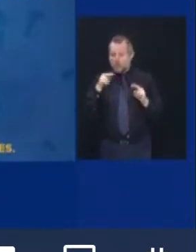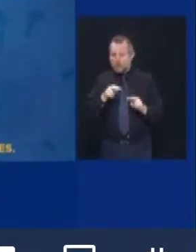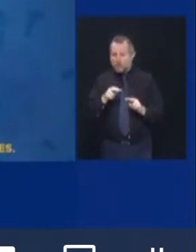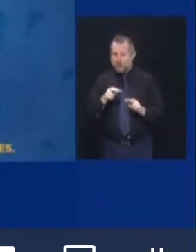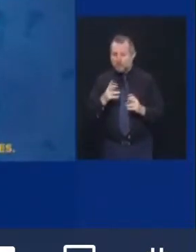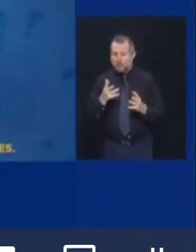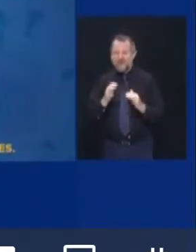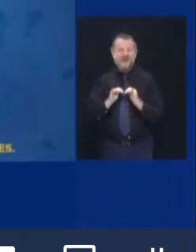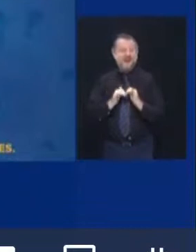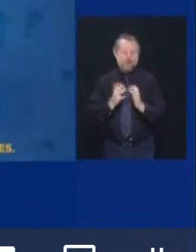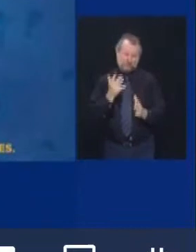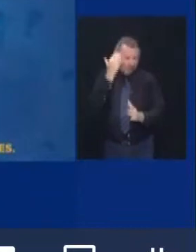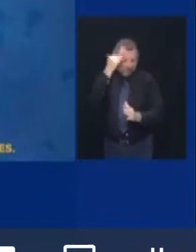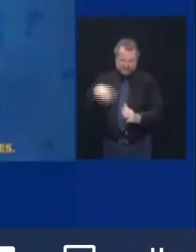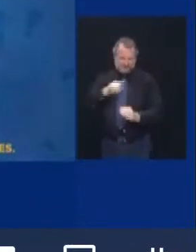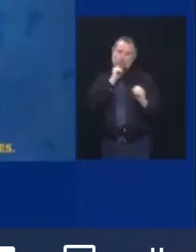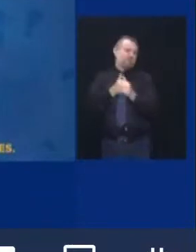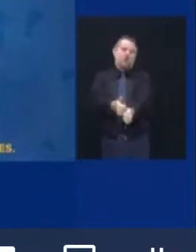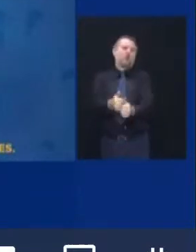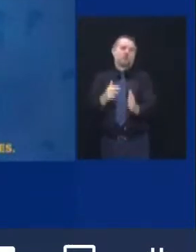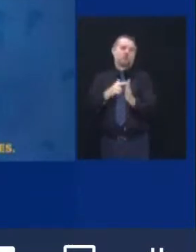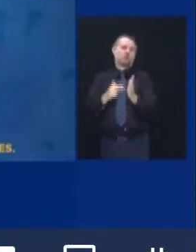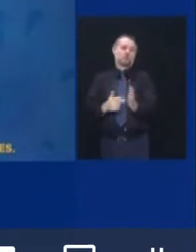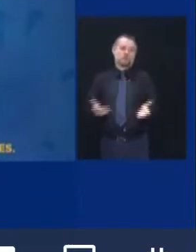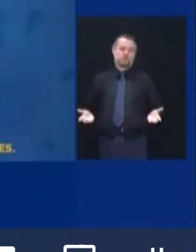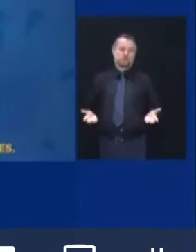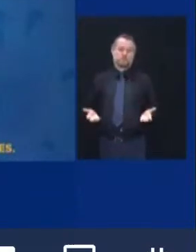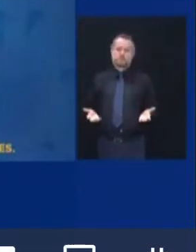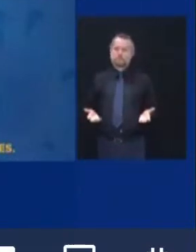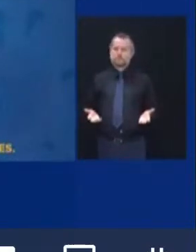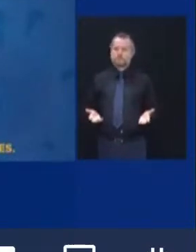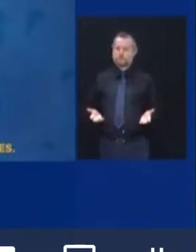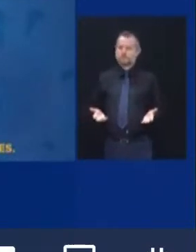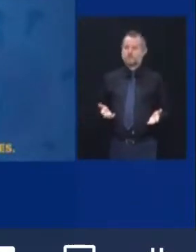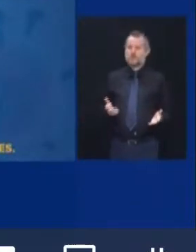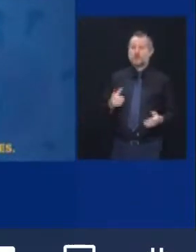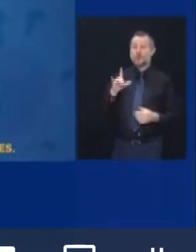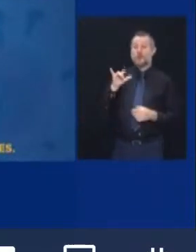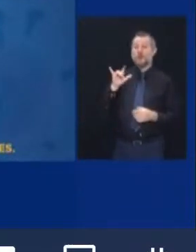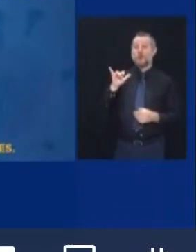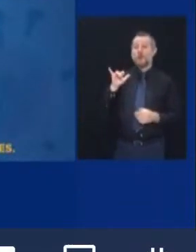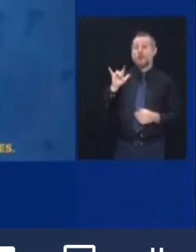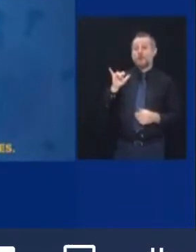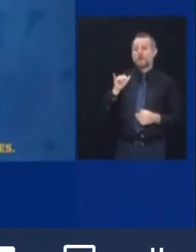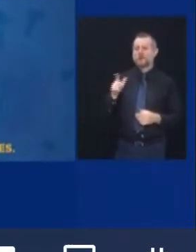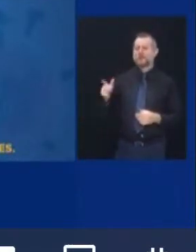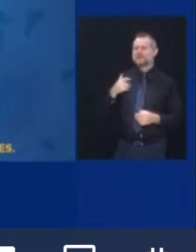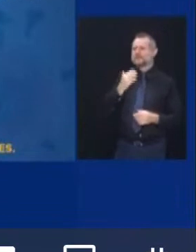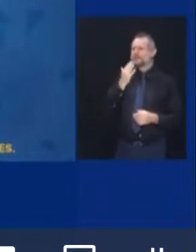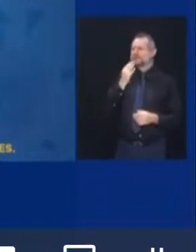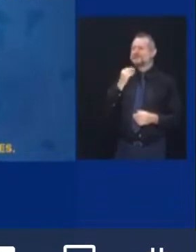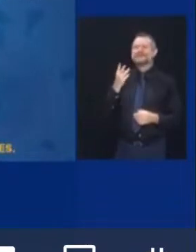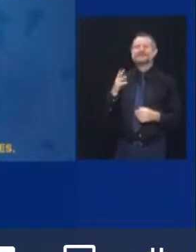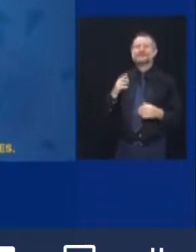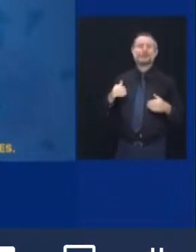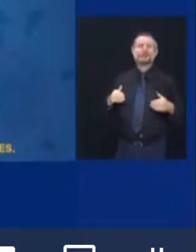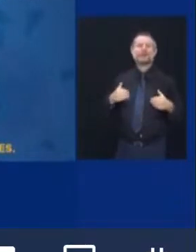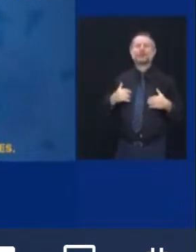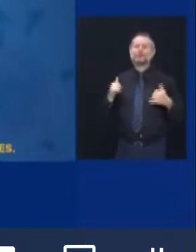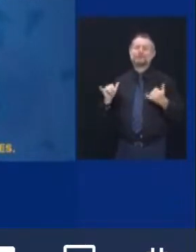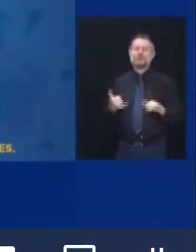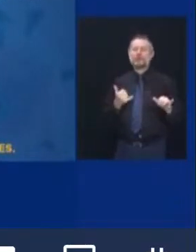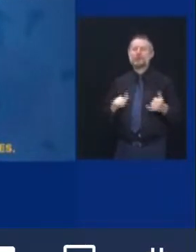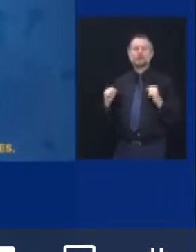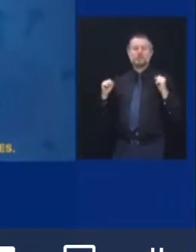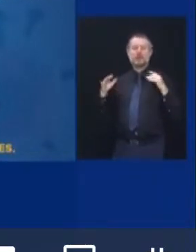of common sense. Sweet 16 party on Long Island with too many people, bars in the southern tier with